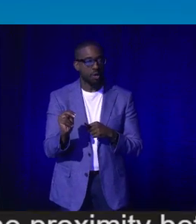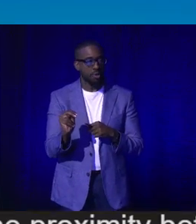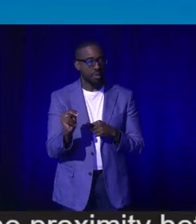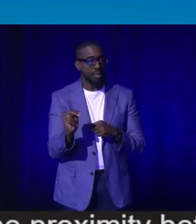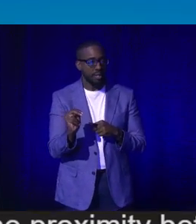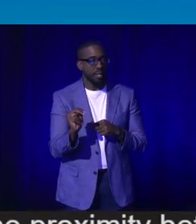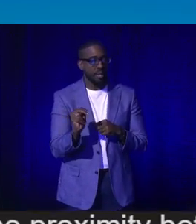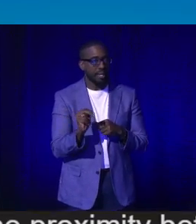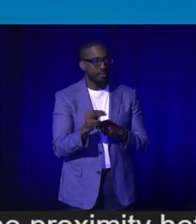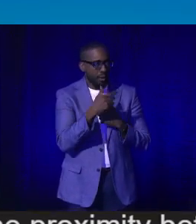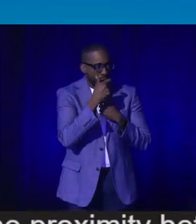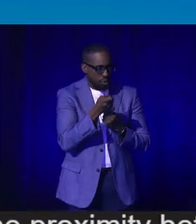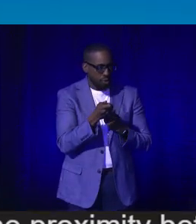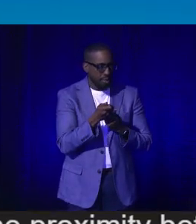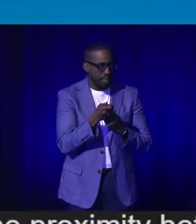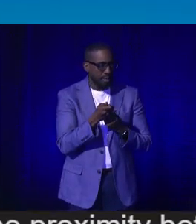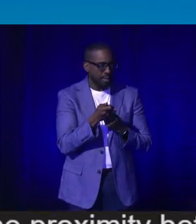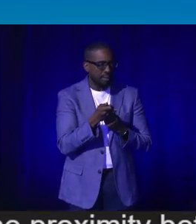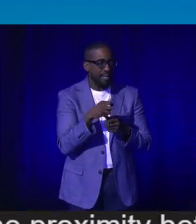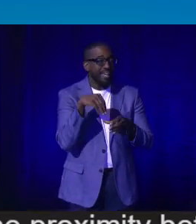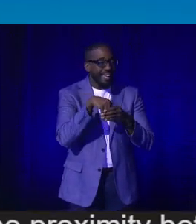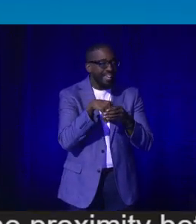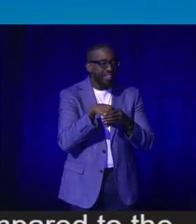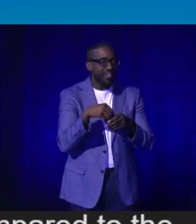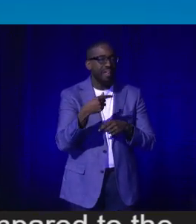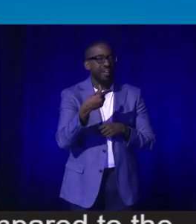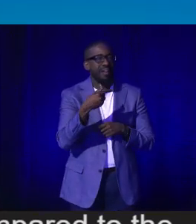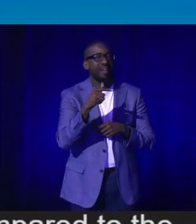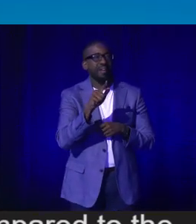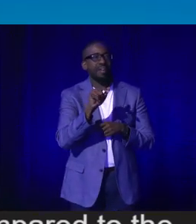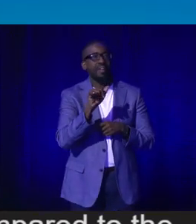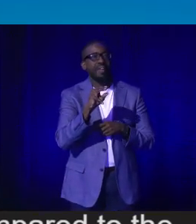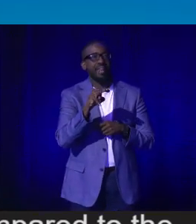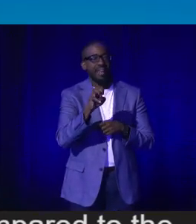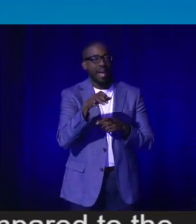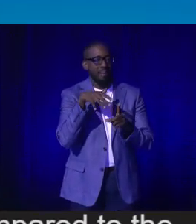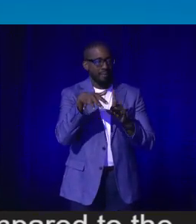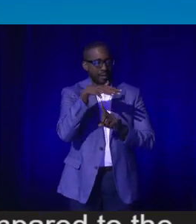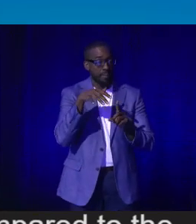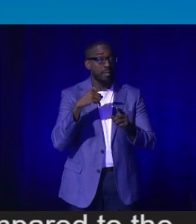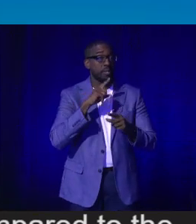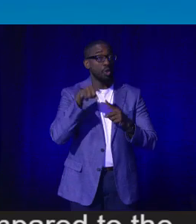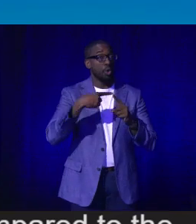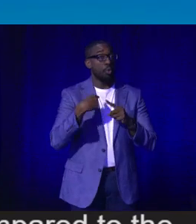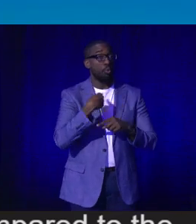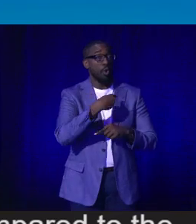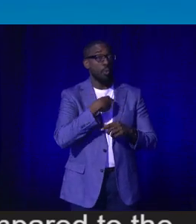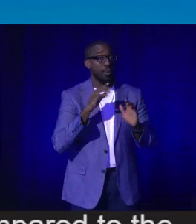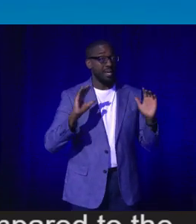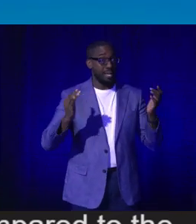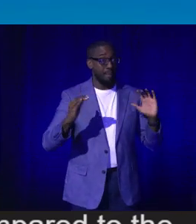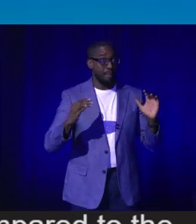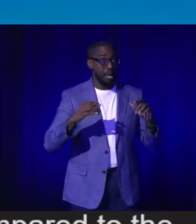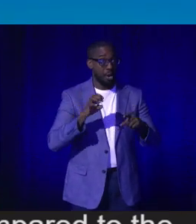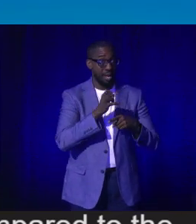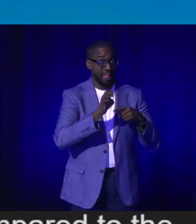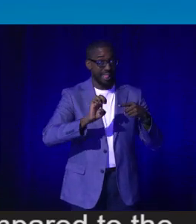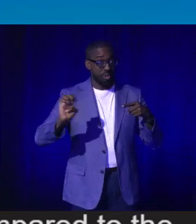very interesting. And often when we compare electrolytes, it's more for the ion transport